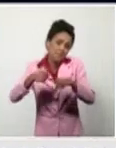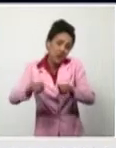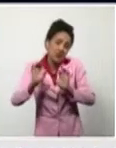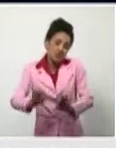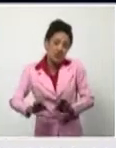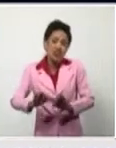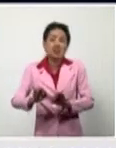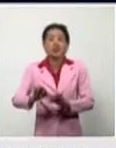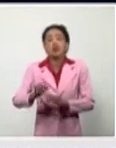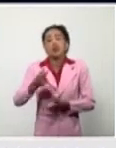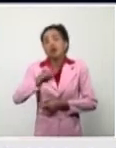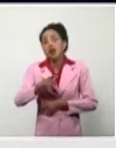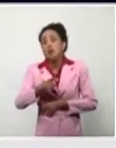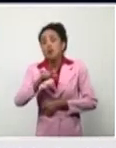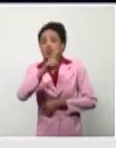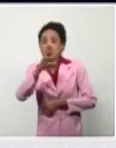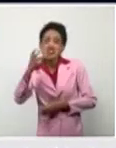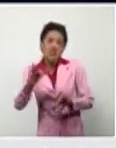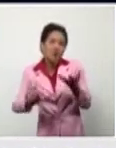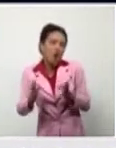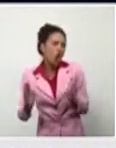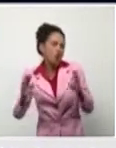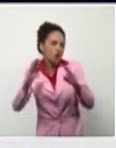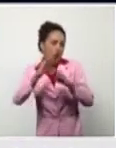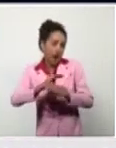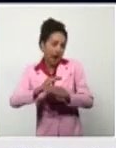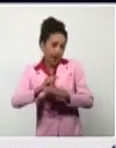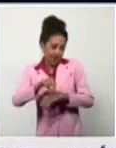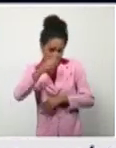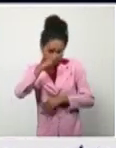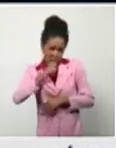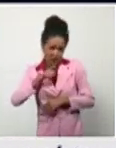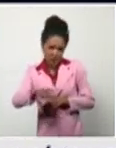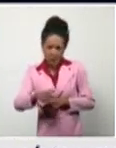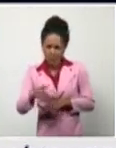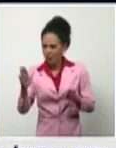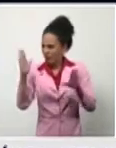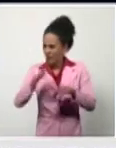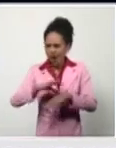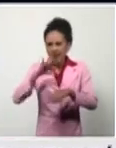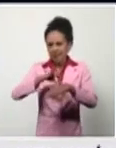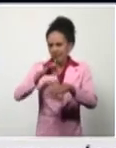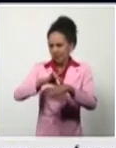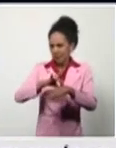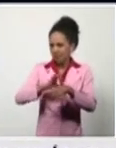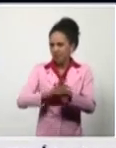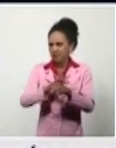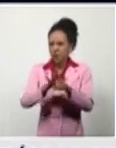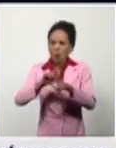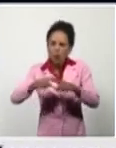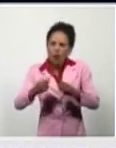provinces, why don't these territories return to normal life? And this is the risk.